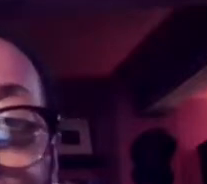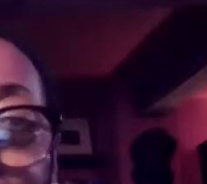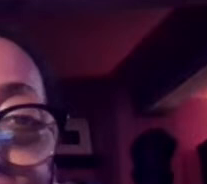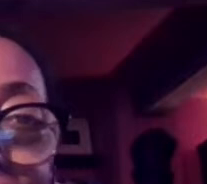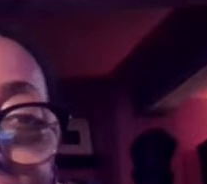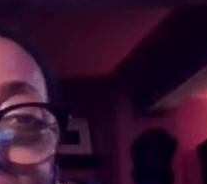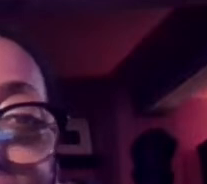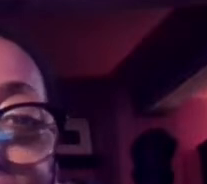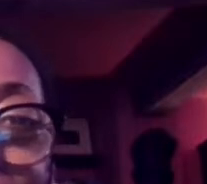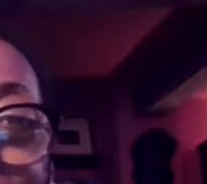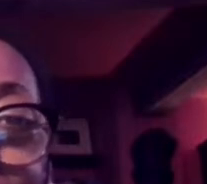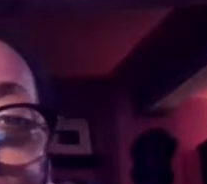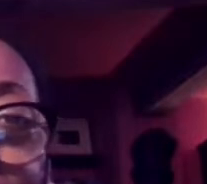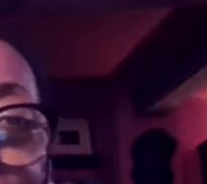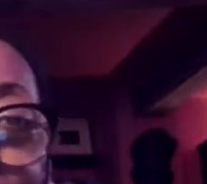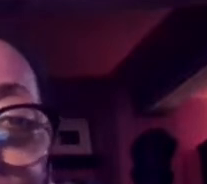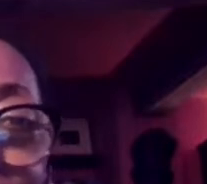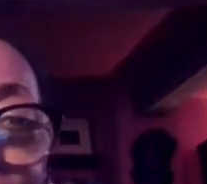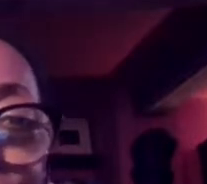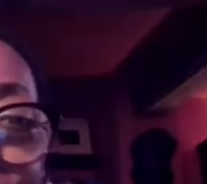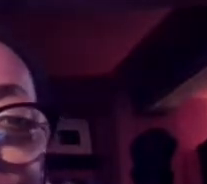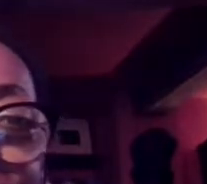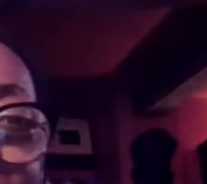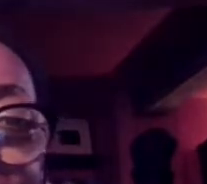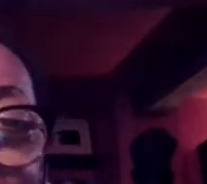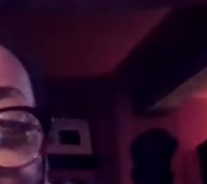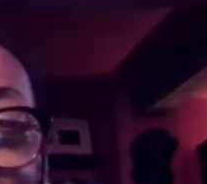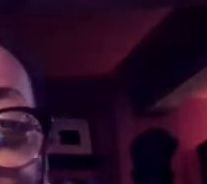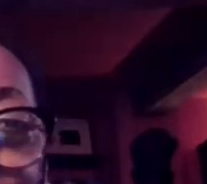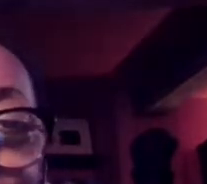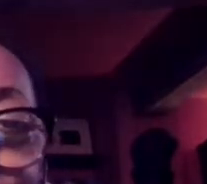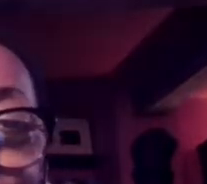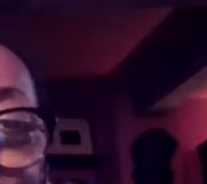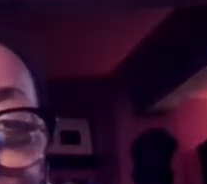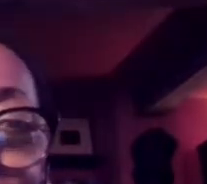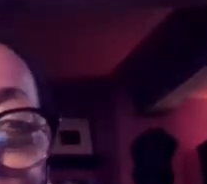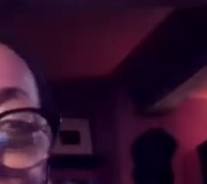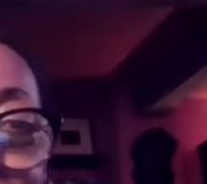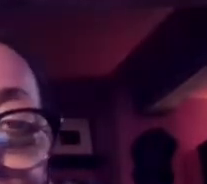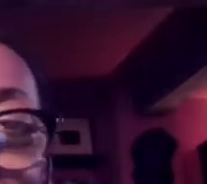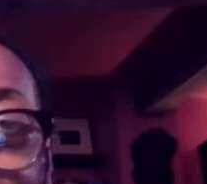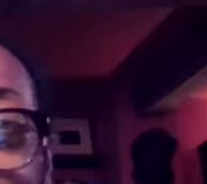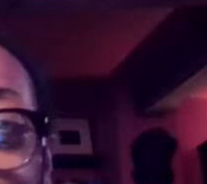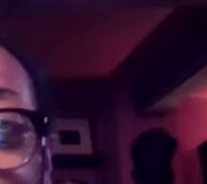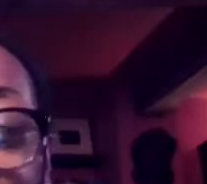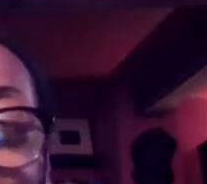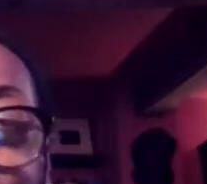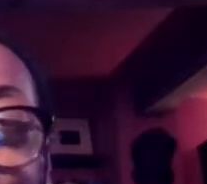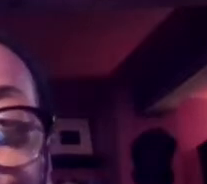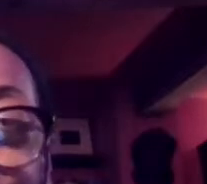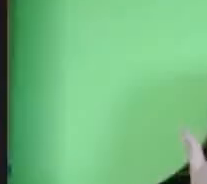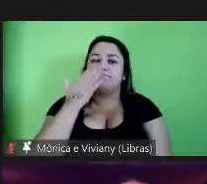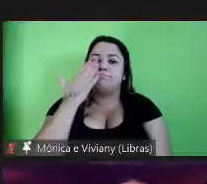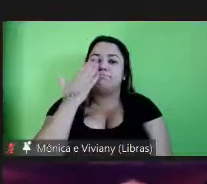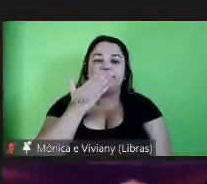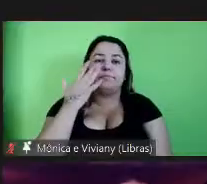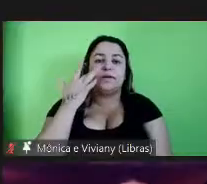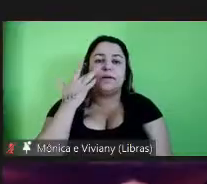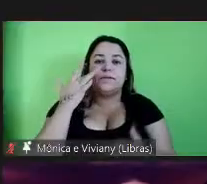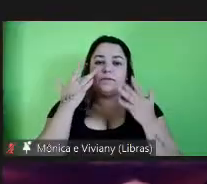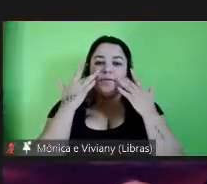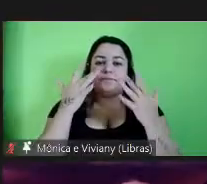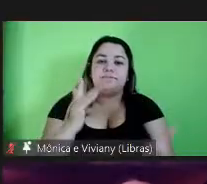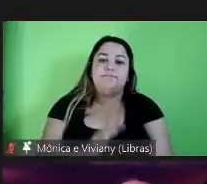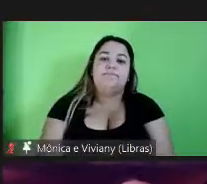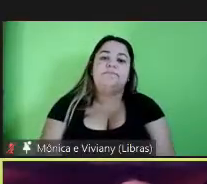Ok. Yes, and I am going to share my screen. Mas ainda não conseguimos ver a sua apresentação, Dra.